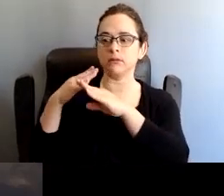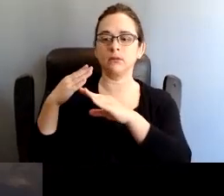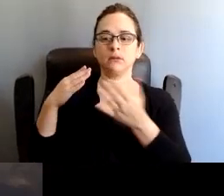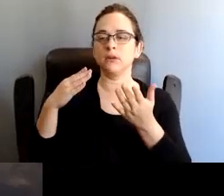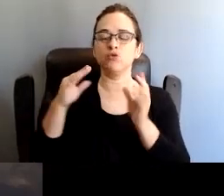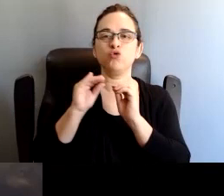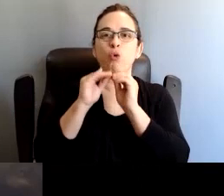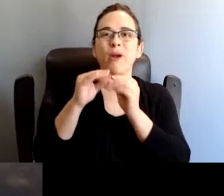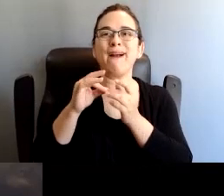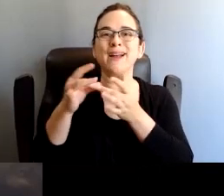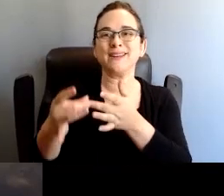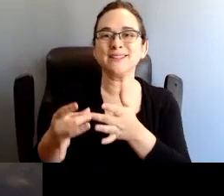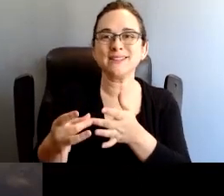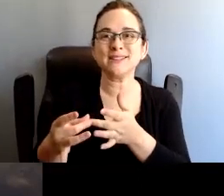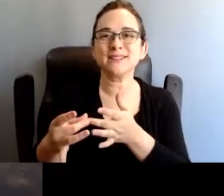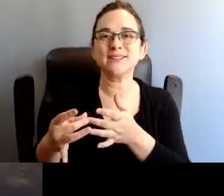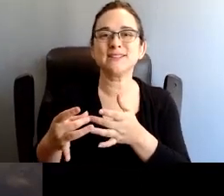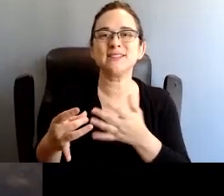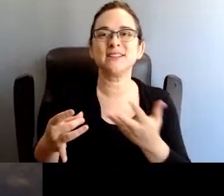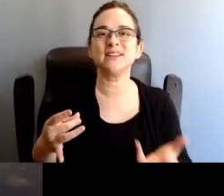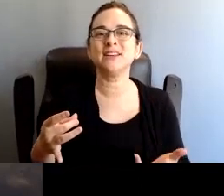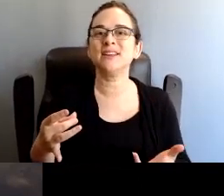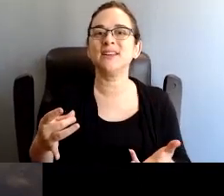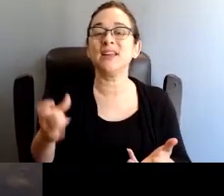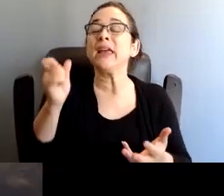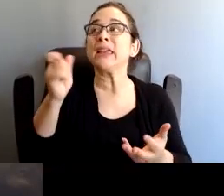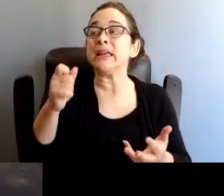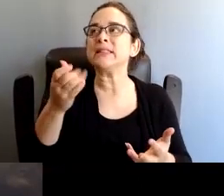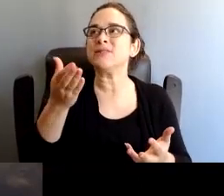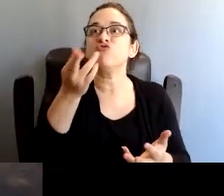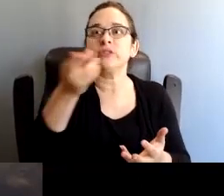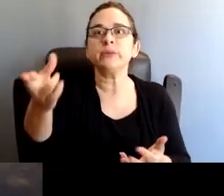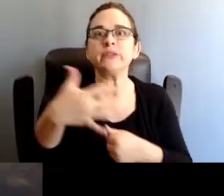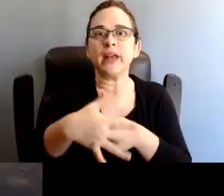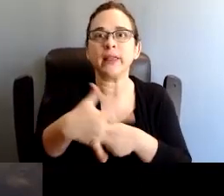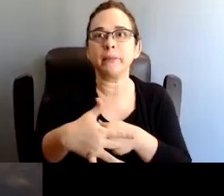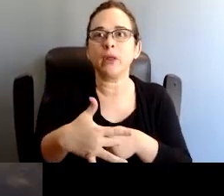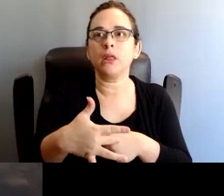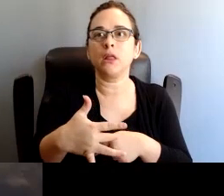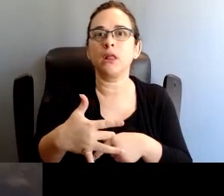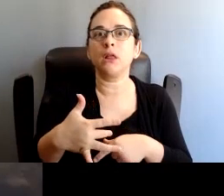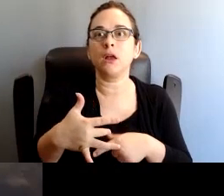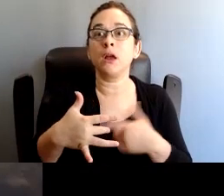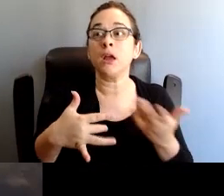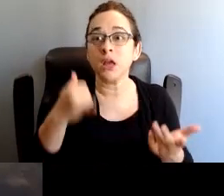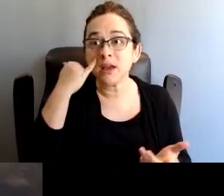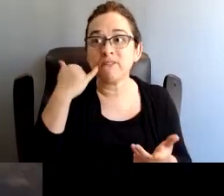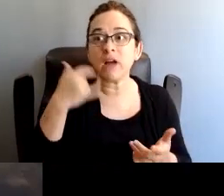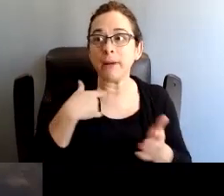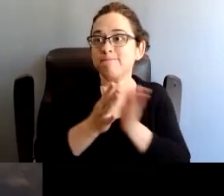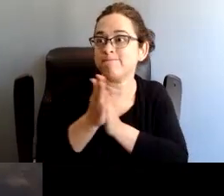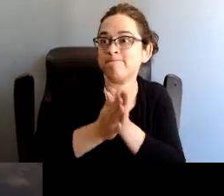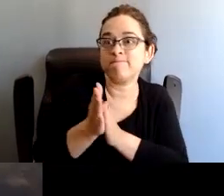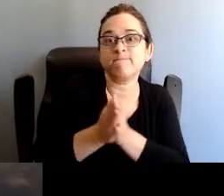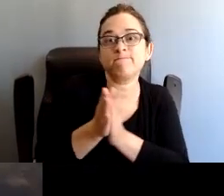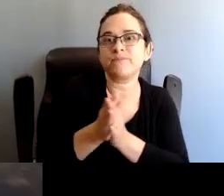of guidance, right? It's like, yes, I know there are these resources and. You know, if I am self-motivated, I can find these